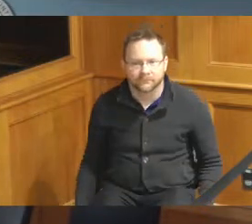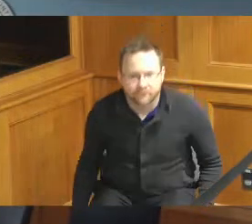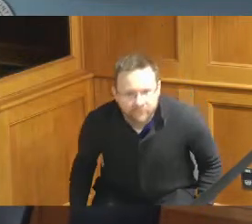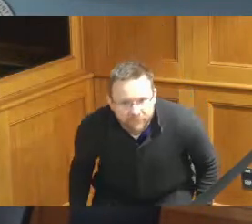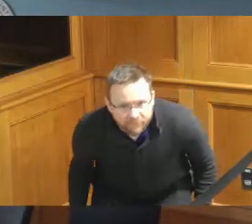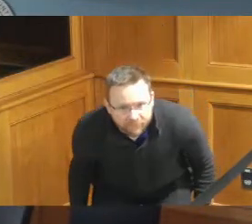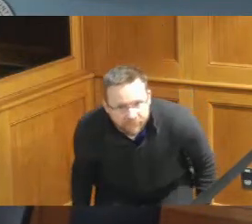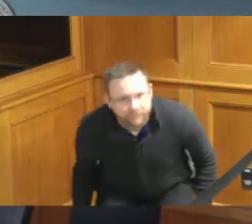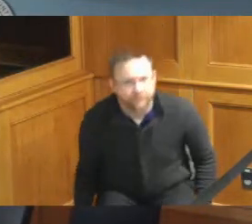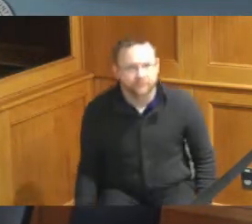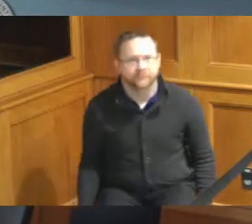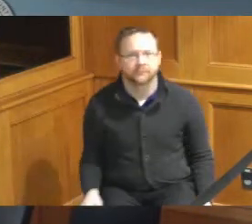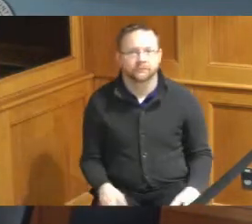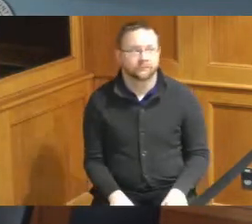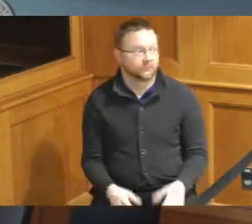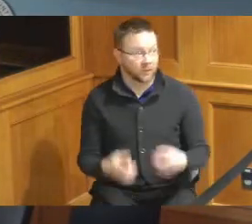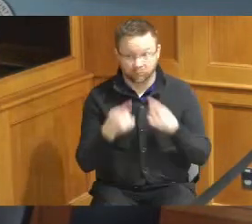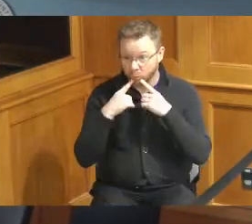Did you get it?